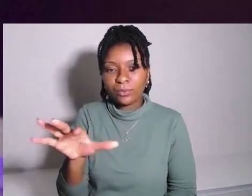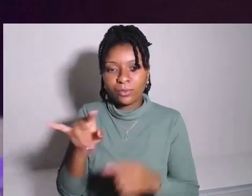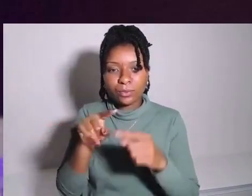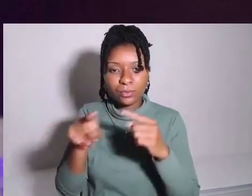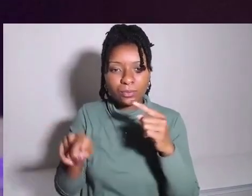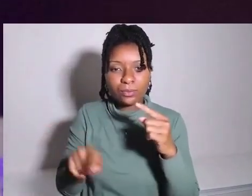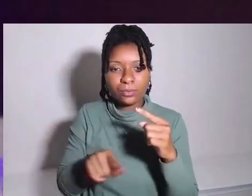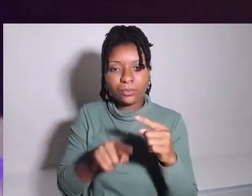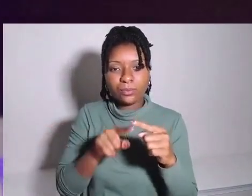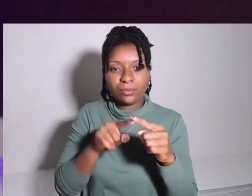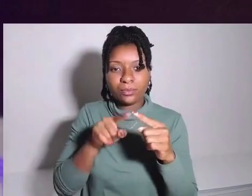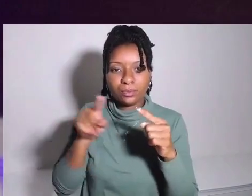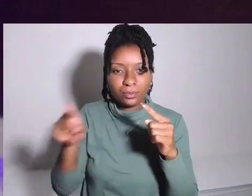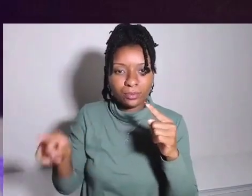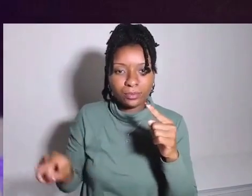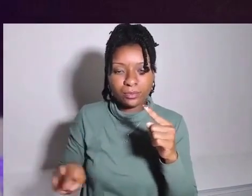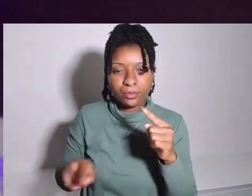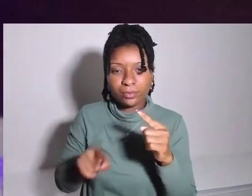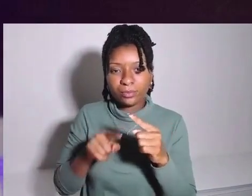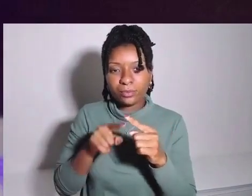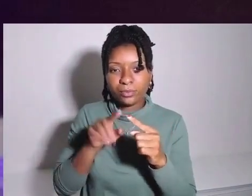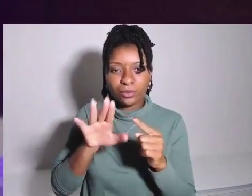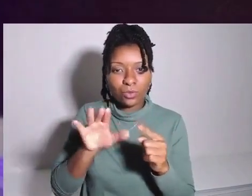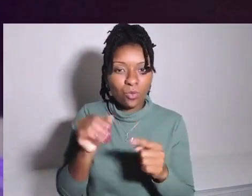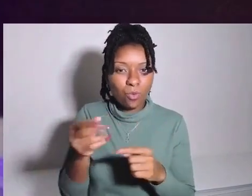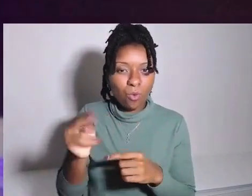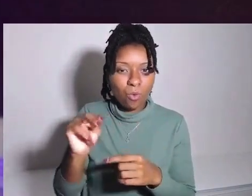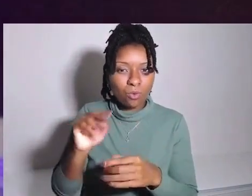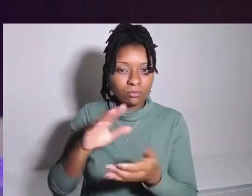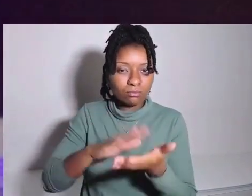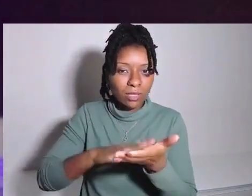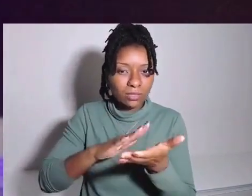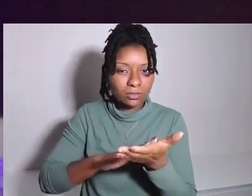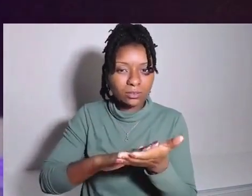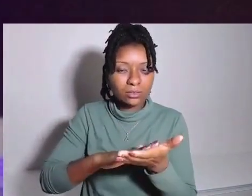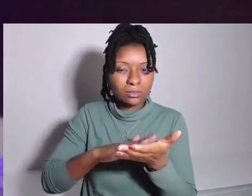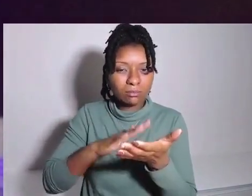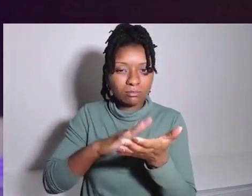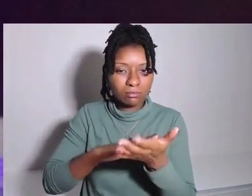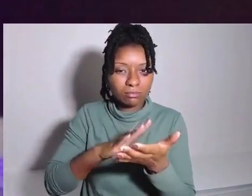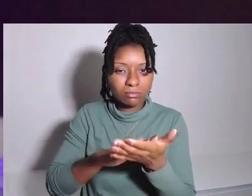At your own pace. At your body's pace.